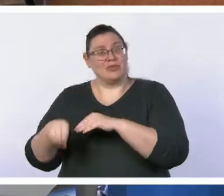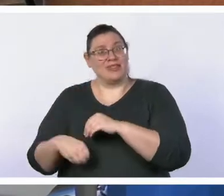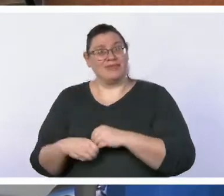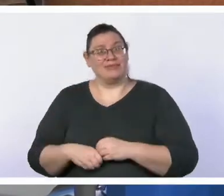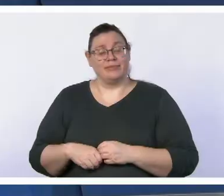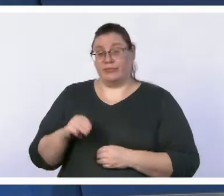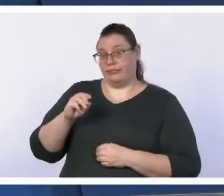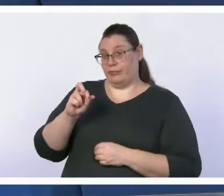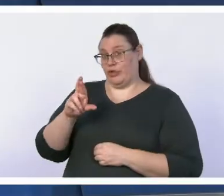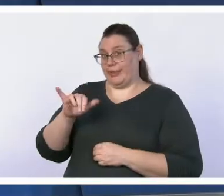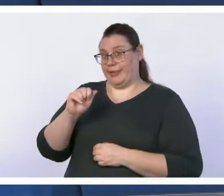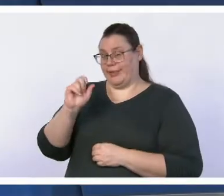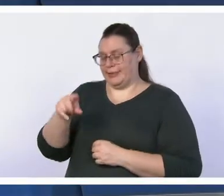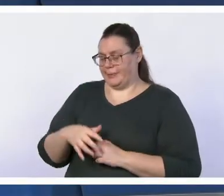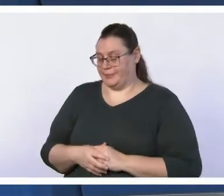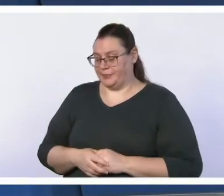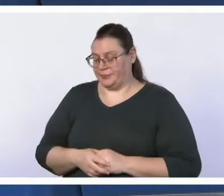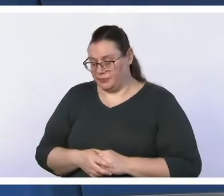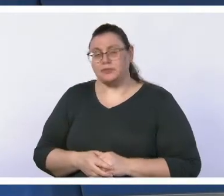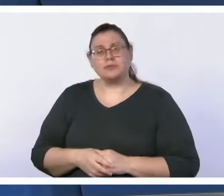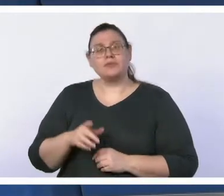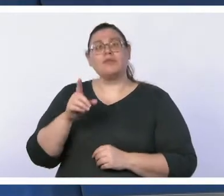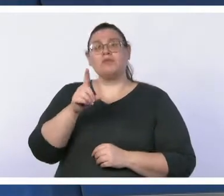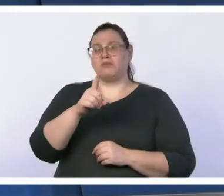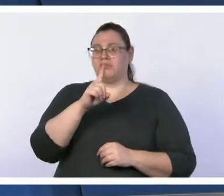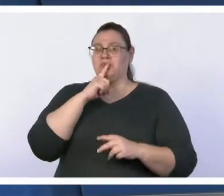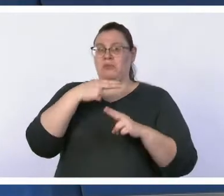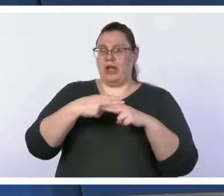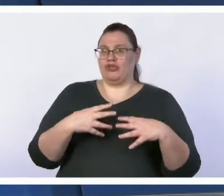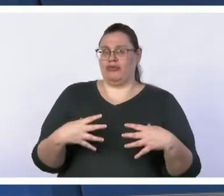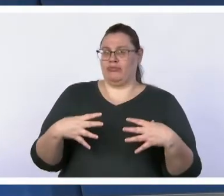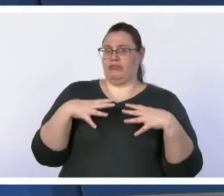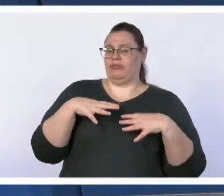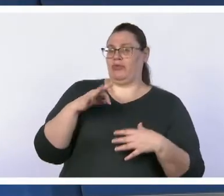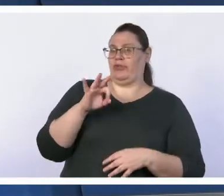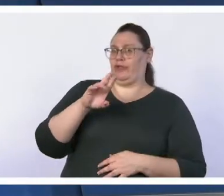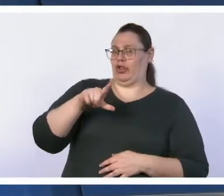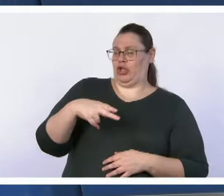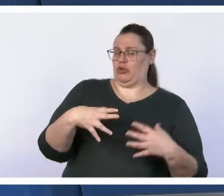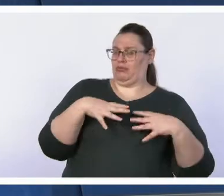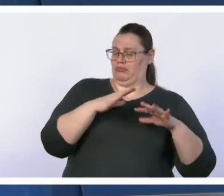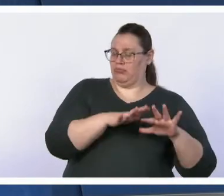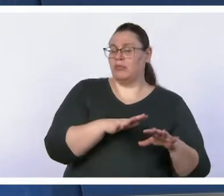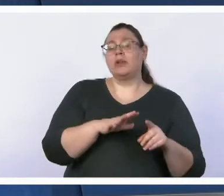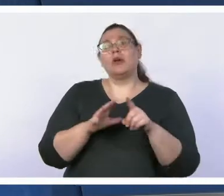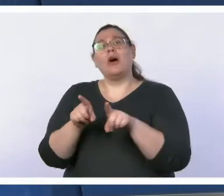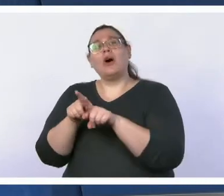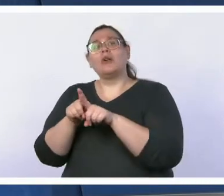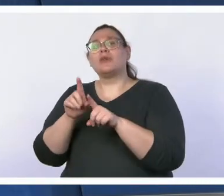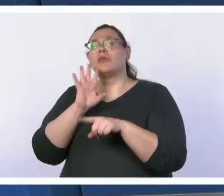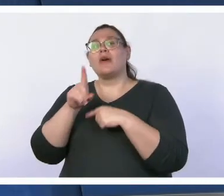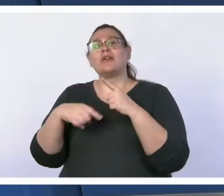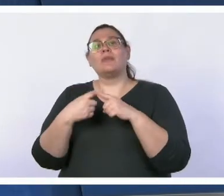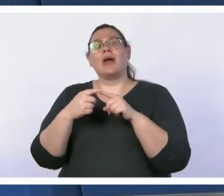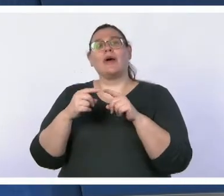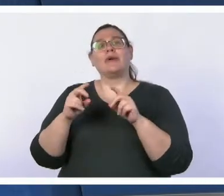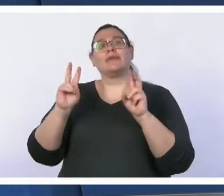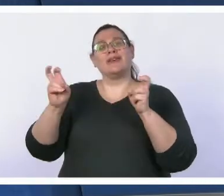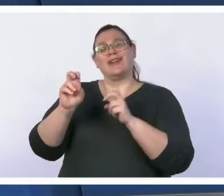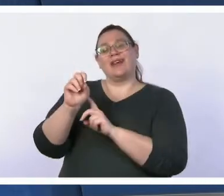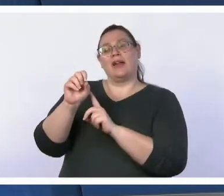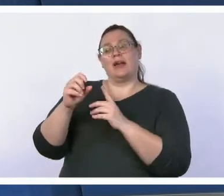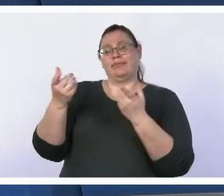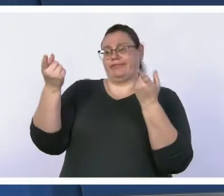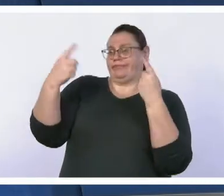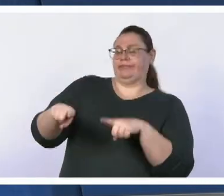so in addition to the furlough, he's also he's declared a state of fiscal emergency.